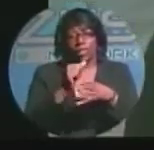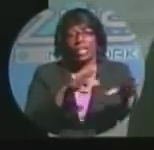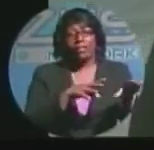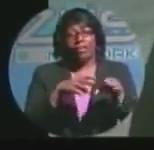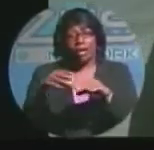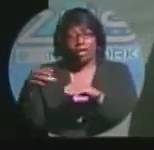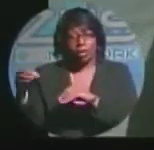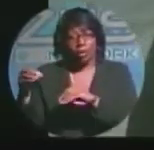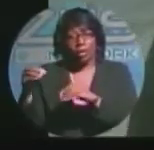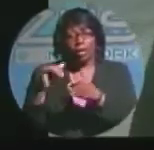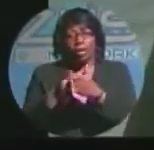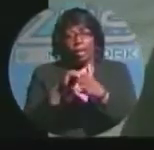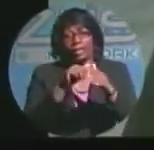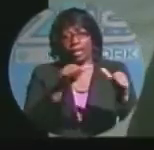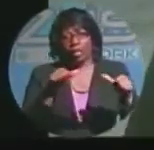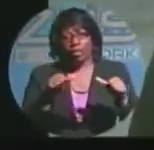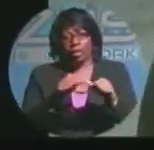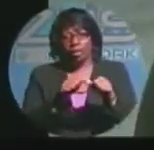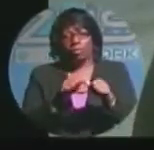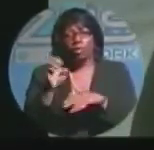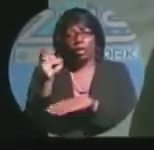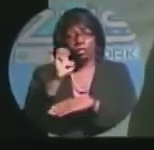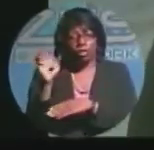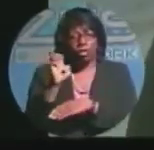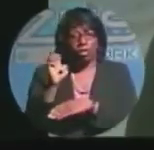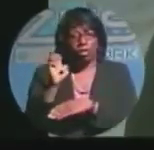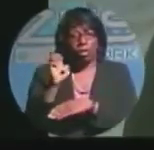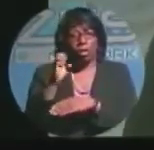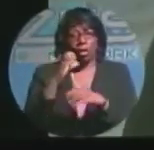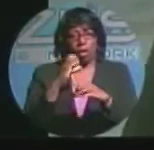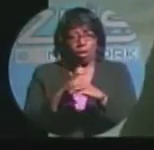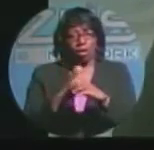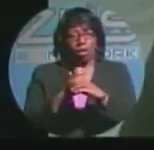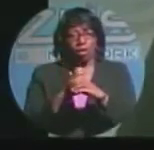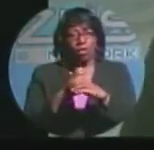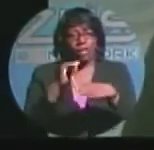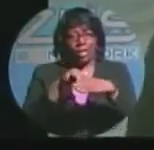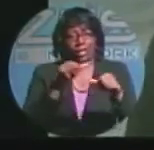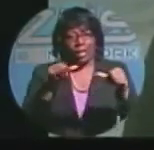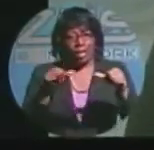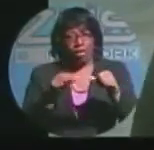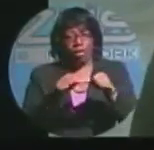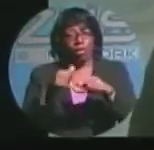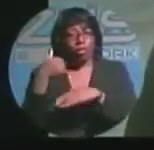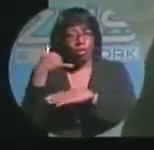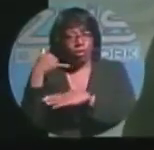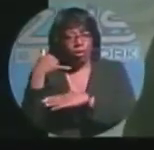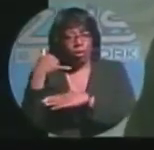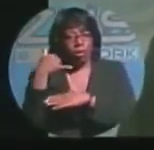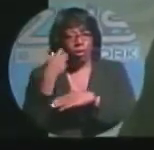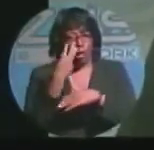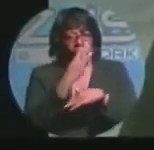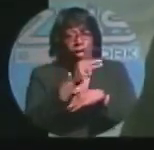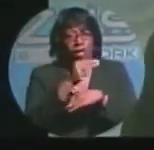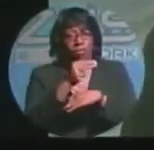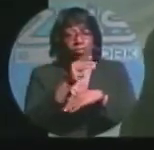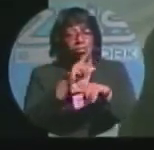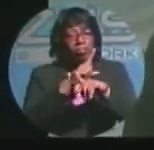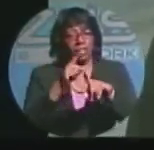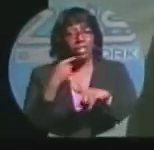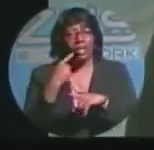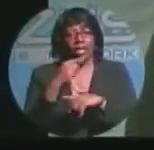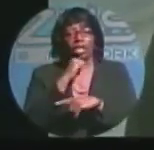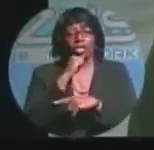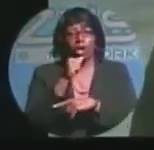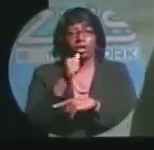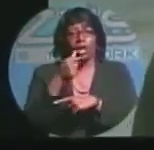sad situation. Emergency vehicle was in the area. We made contact with the gentleman. He insisted that he didn't want to leave.